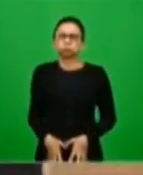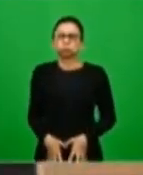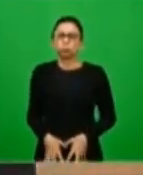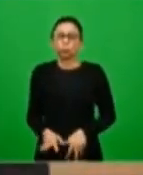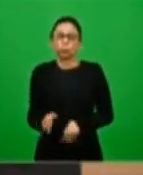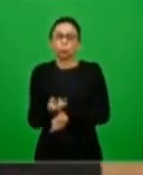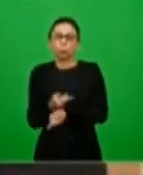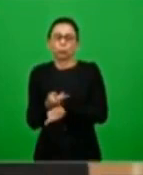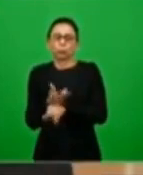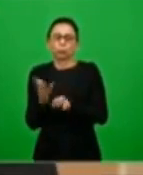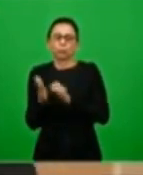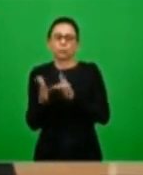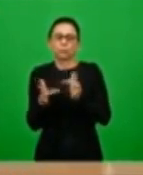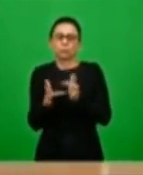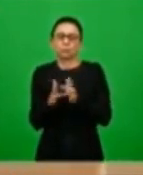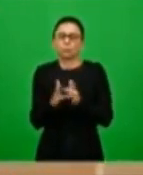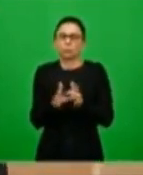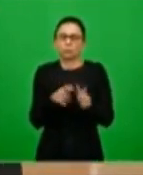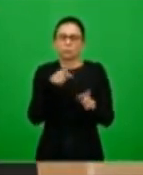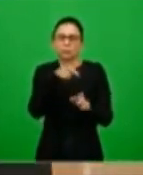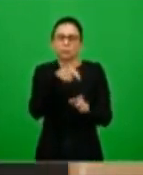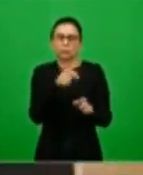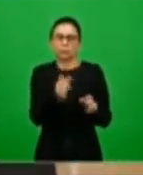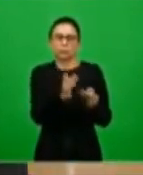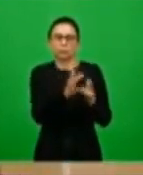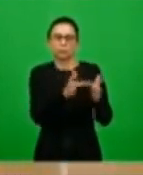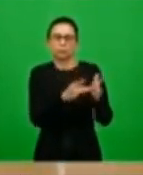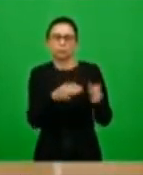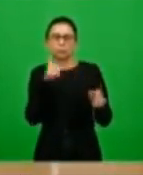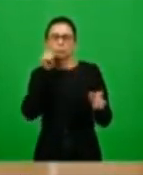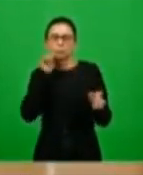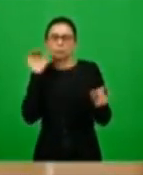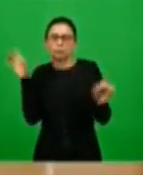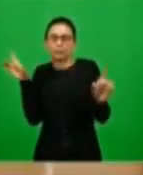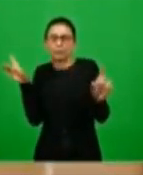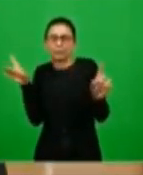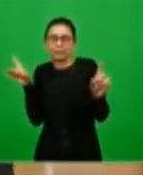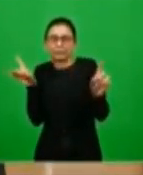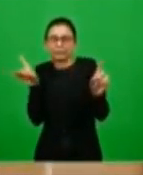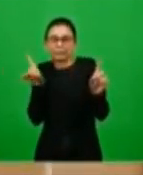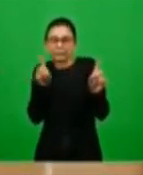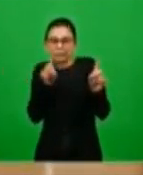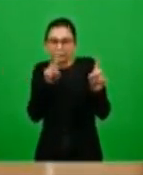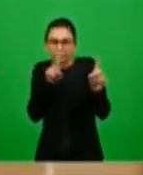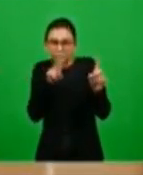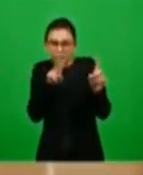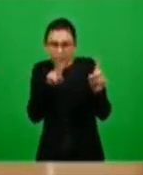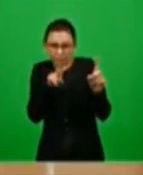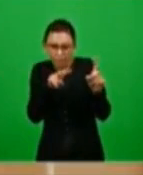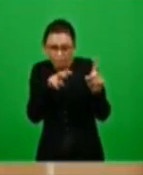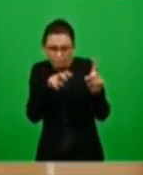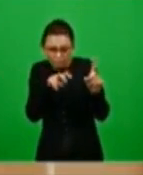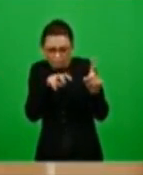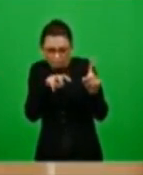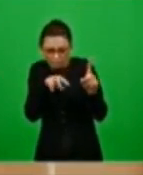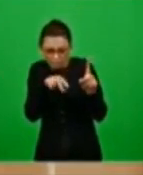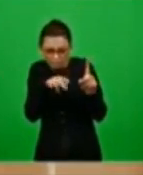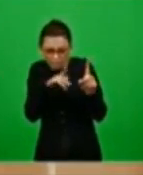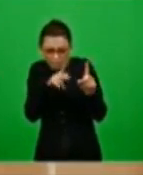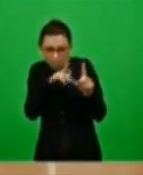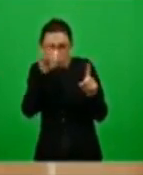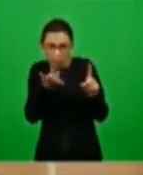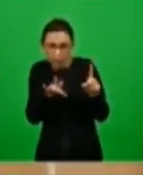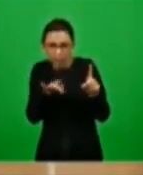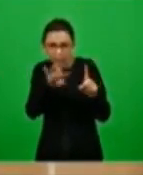with Jesus, the word says that she came from behind him, and she knelt down, and she would touch not on